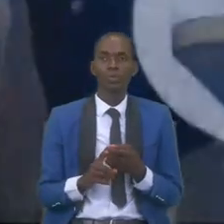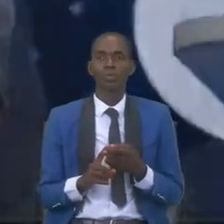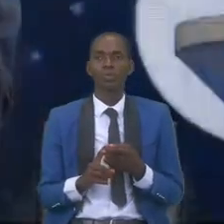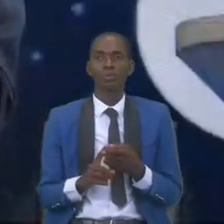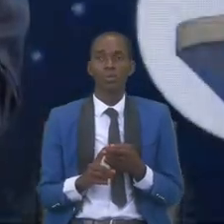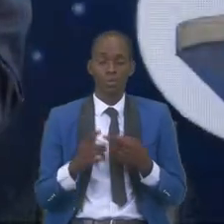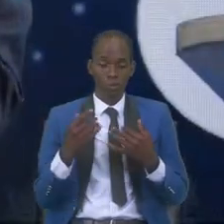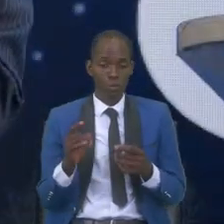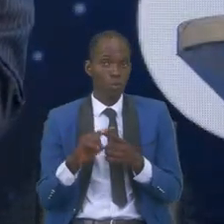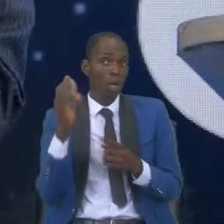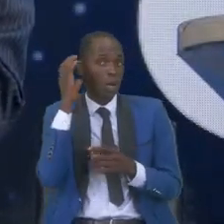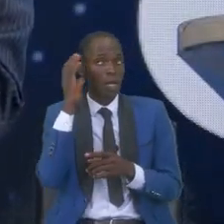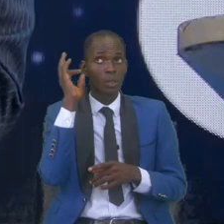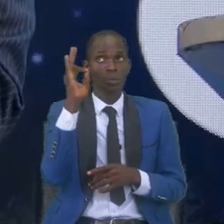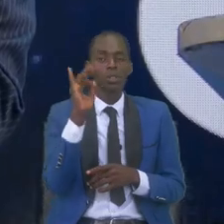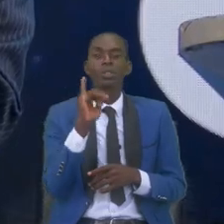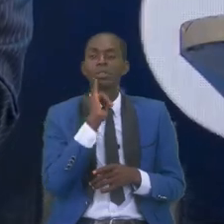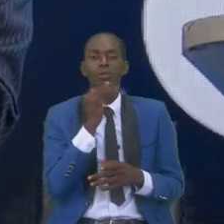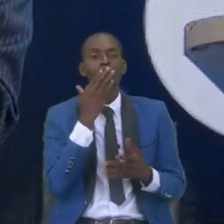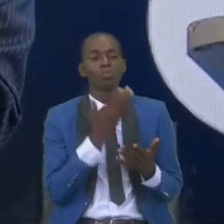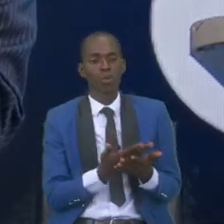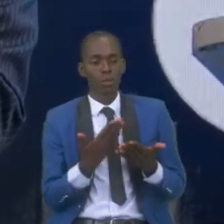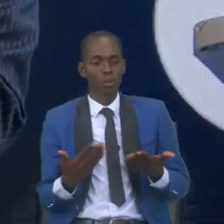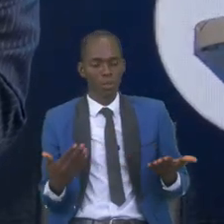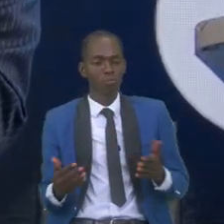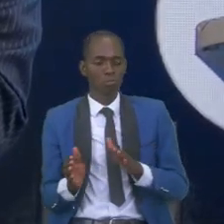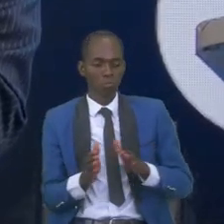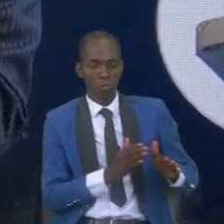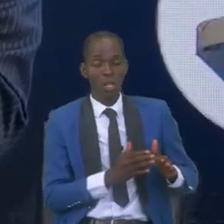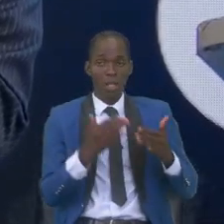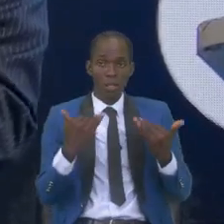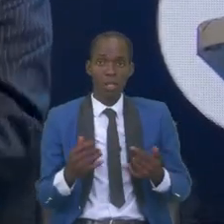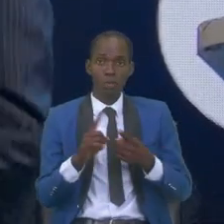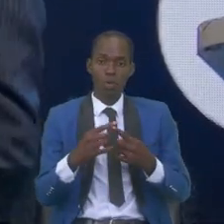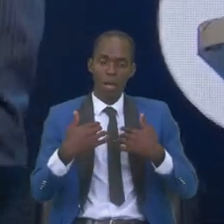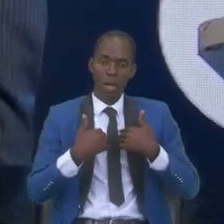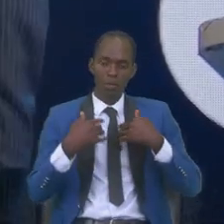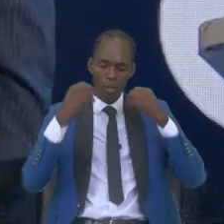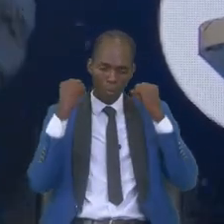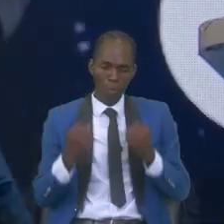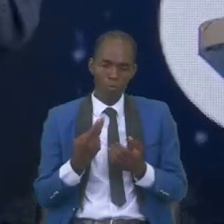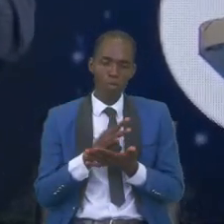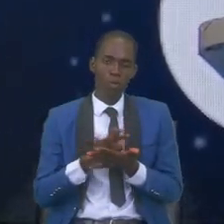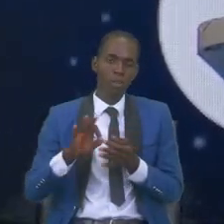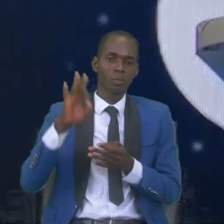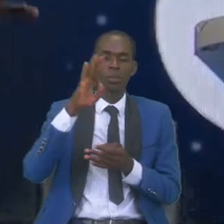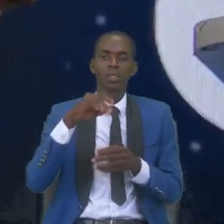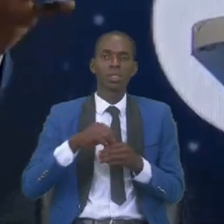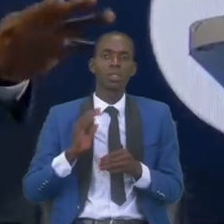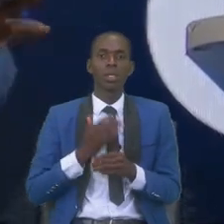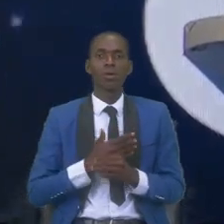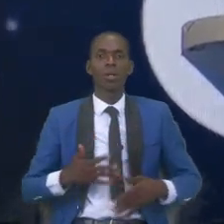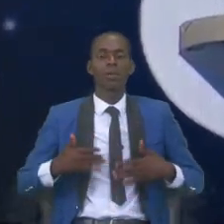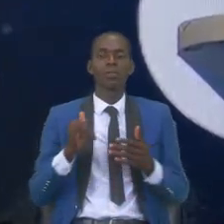one thing. Now to have the power of the Holy Ghost in our lives, that's the